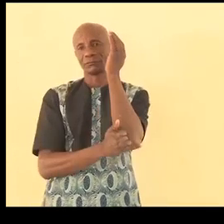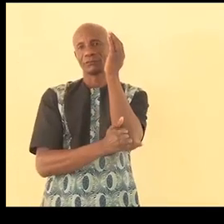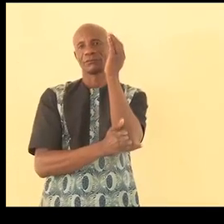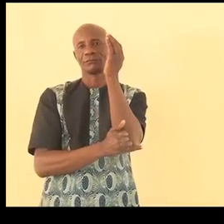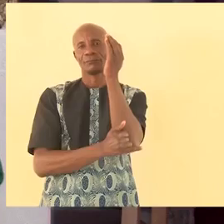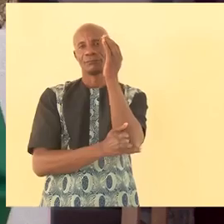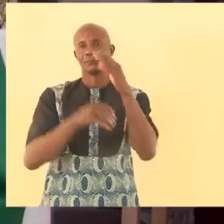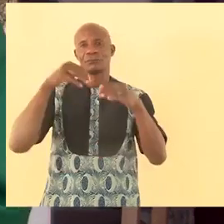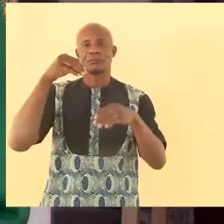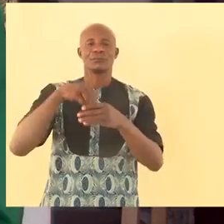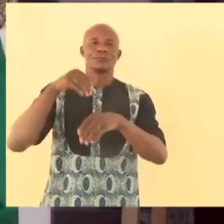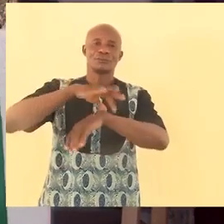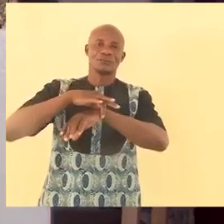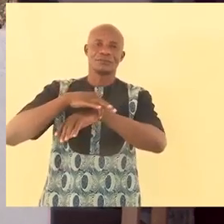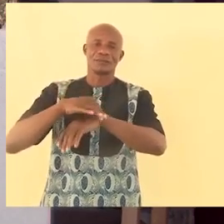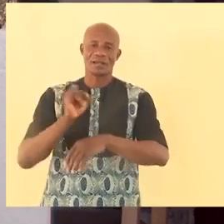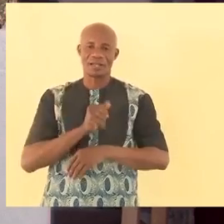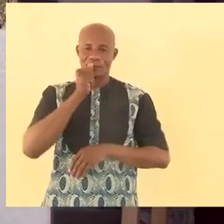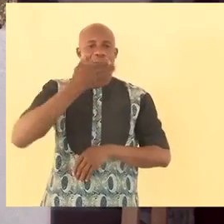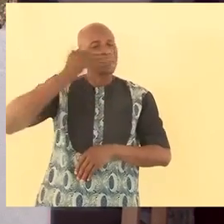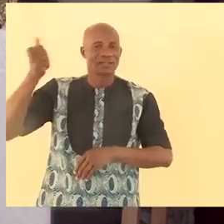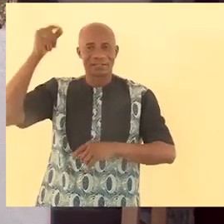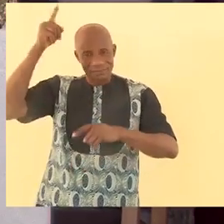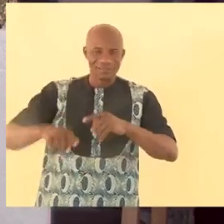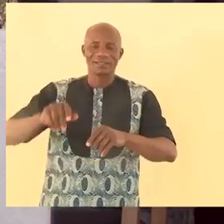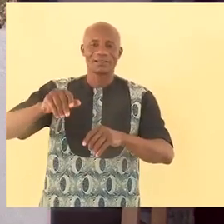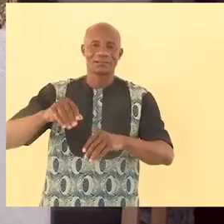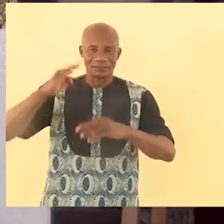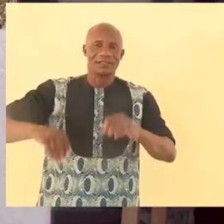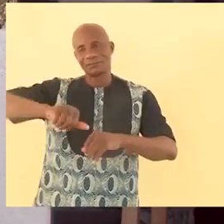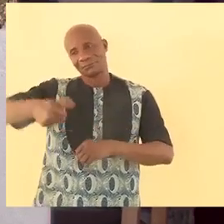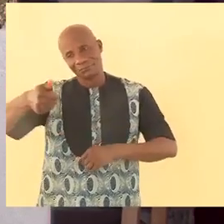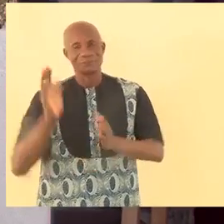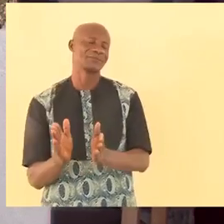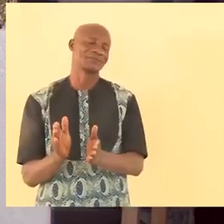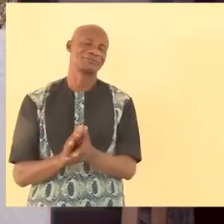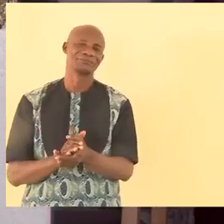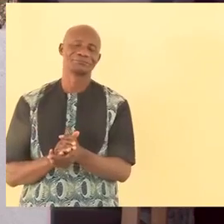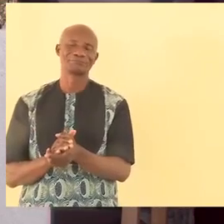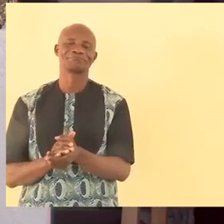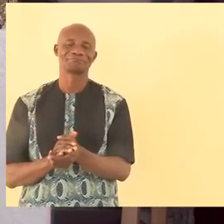earth. I am better than others. That's the blessing there.